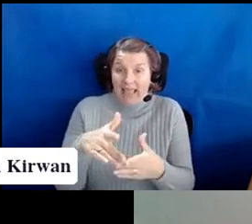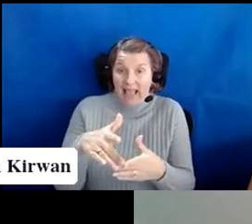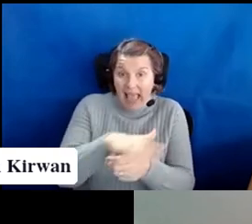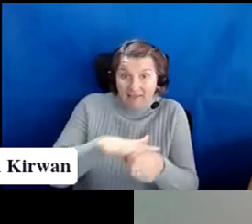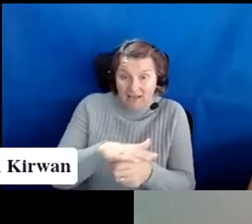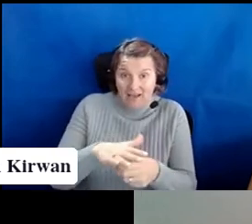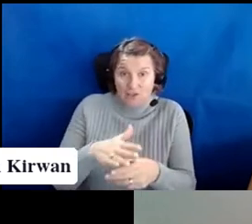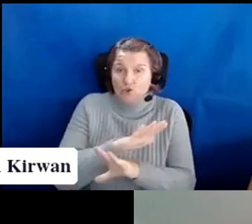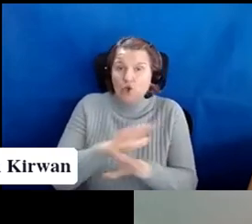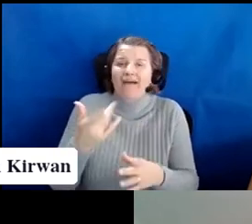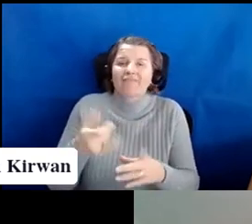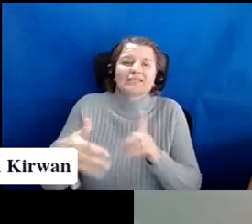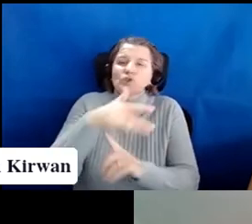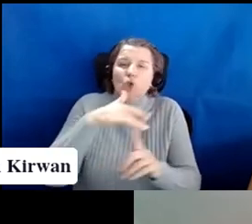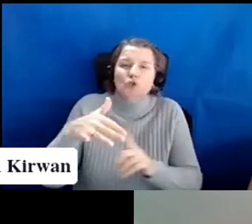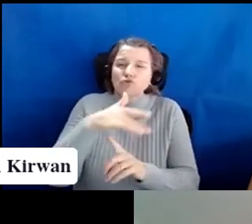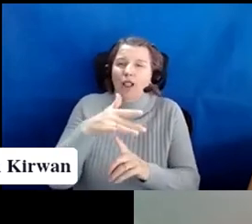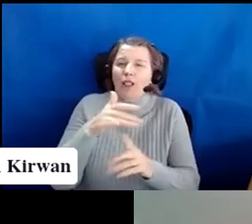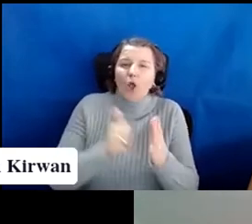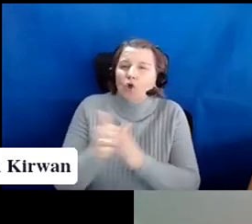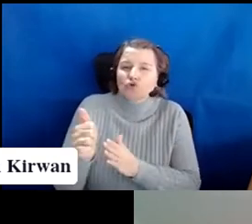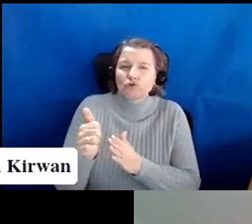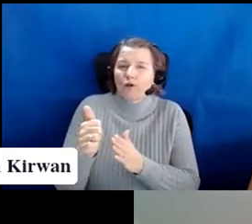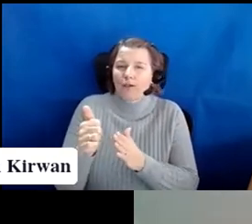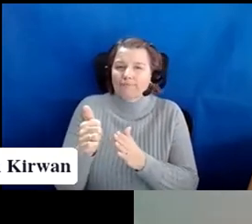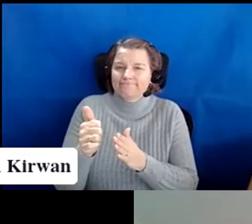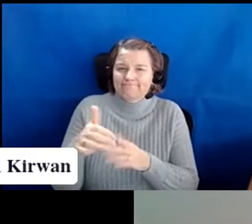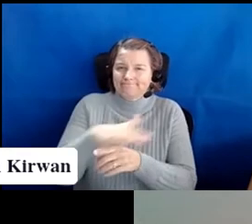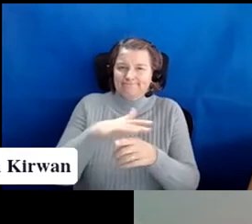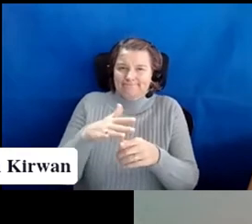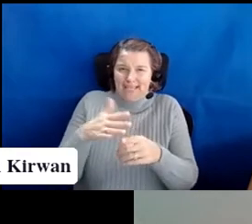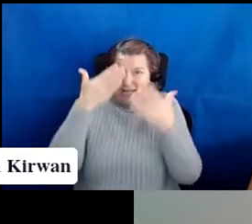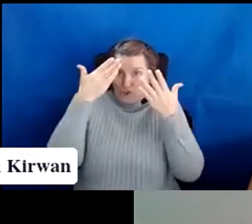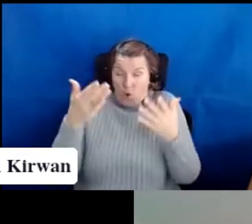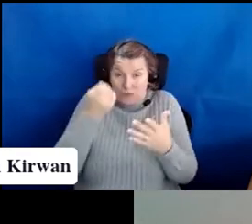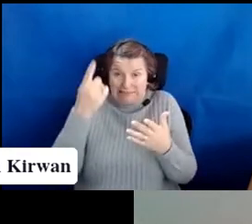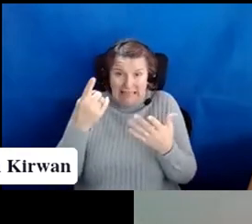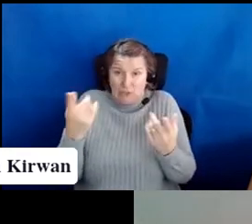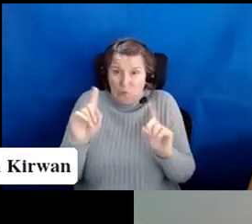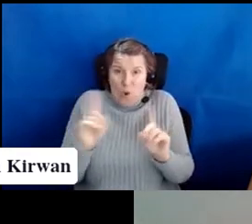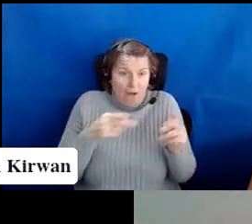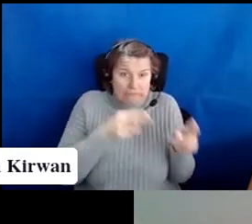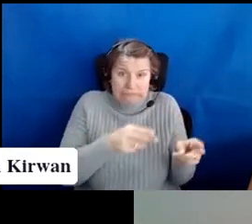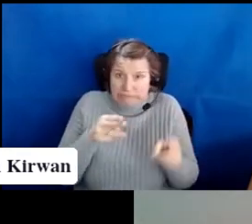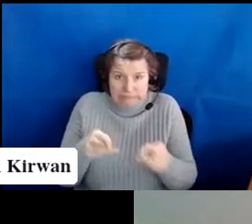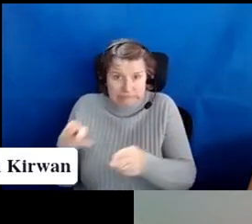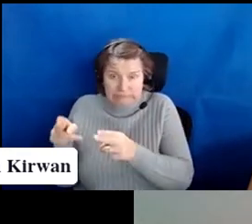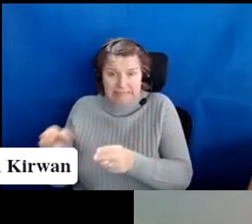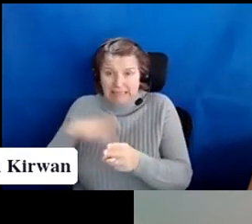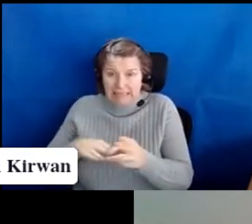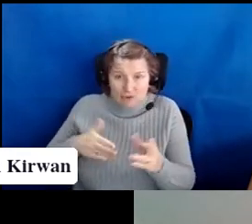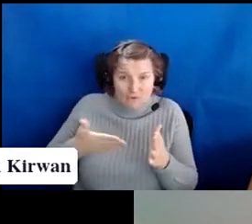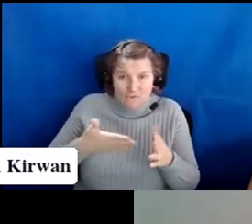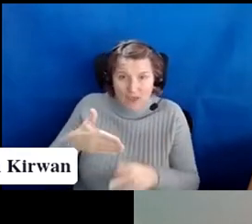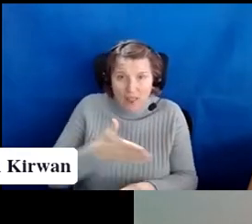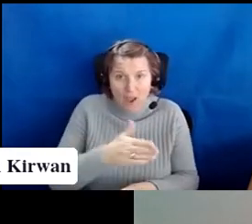or don't know about work in the sector haven't got the social cultural capital to be able to understand what routes they should be going through to go into the sector. So these sorts of programs